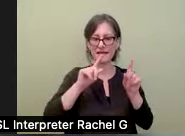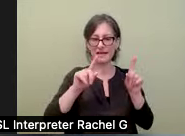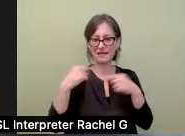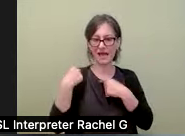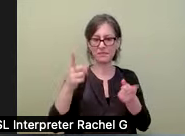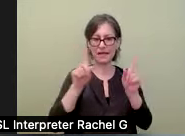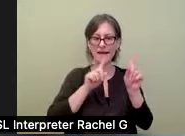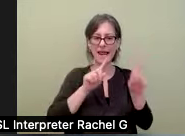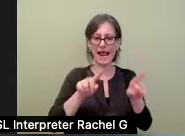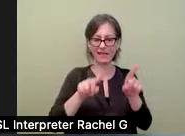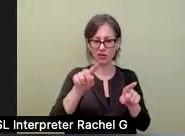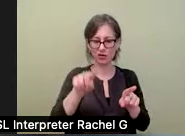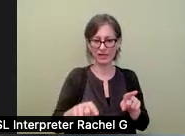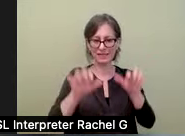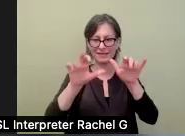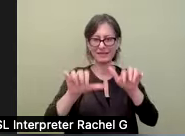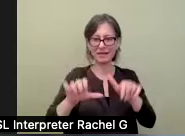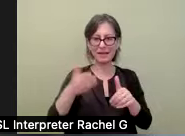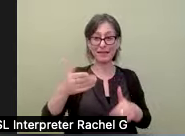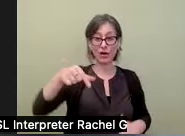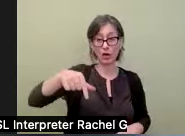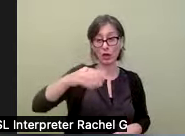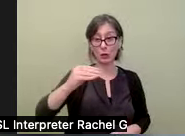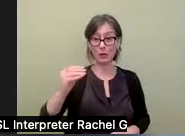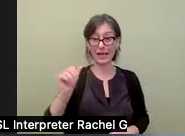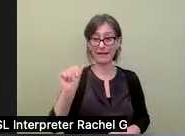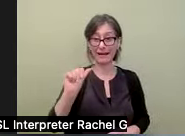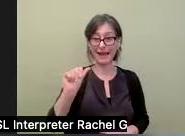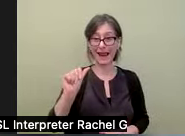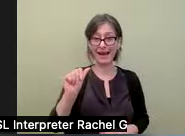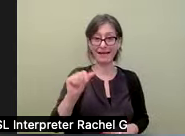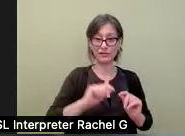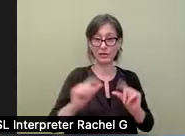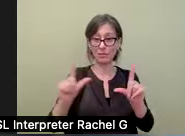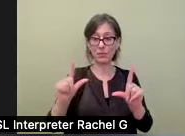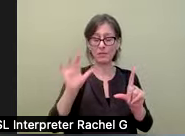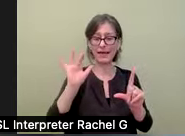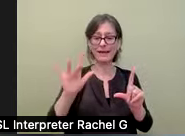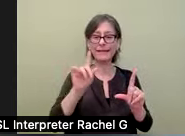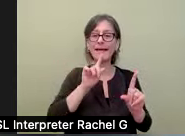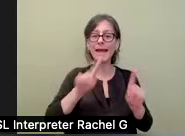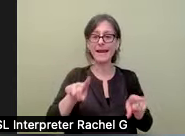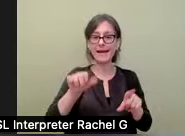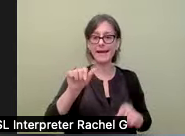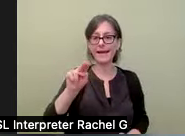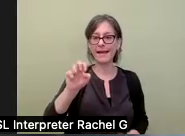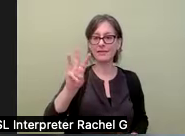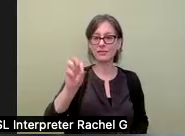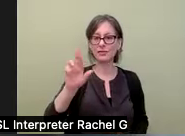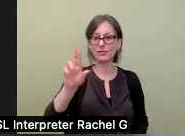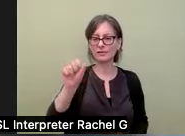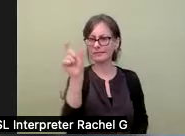questions in writing in the Q&A. So if you go to the Q&A section, click on Answered, you'll be able to see